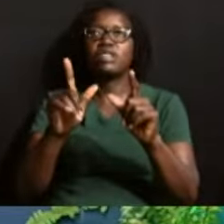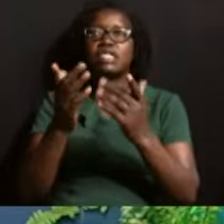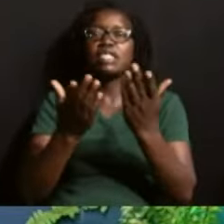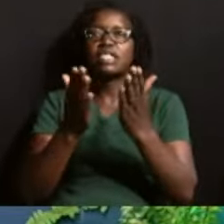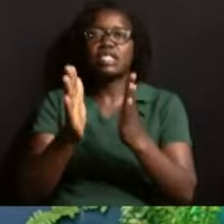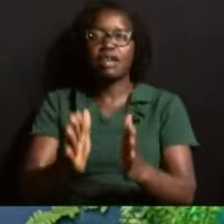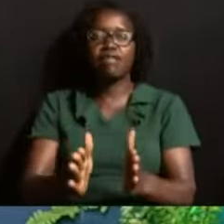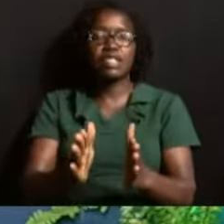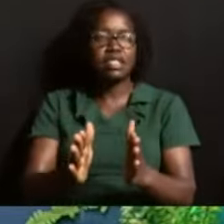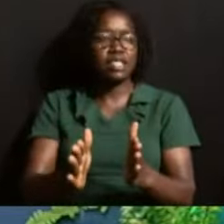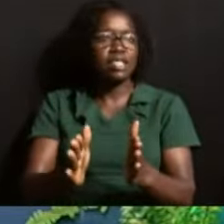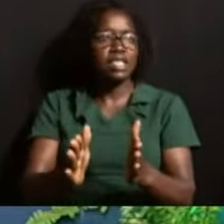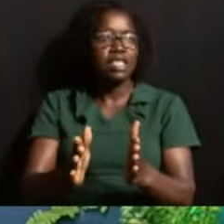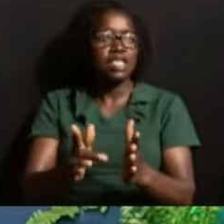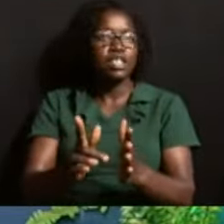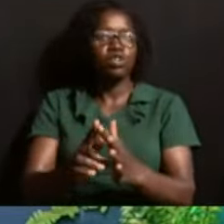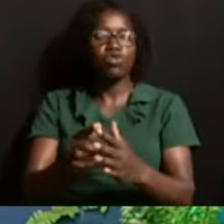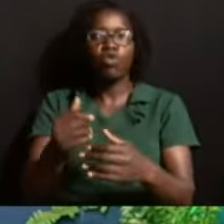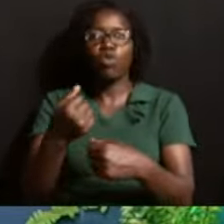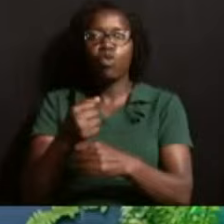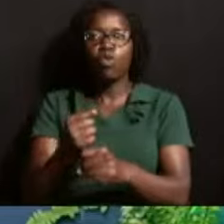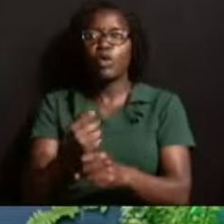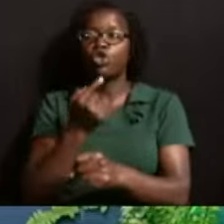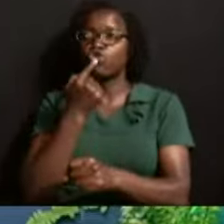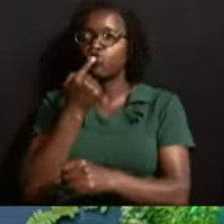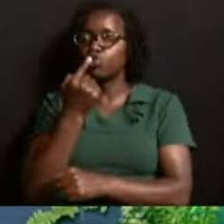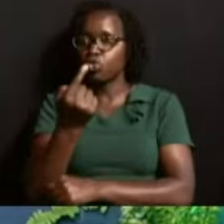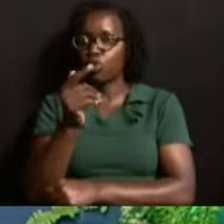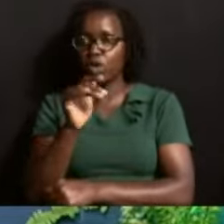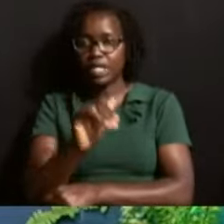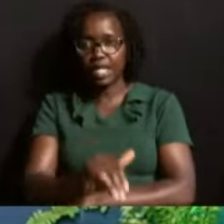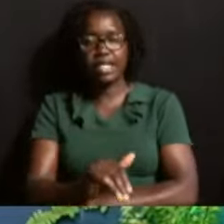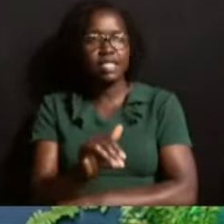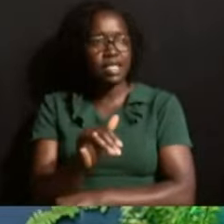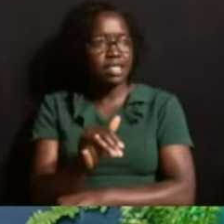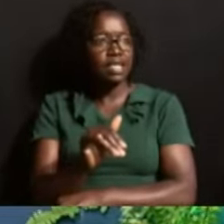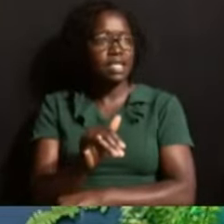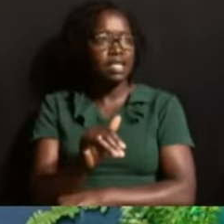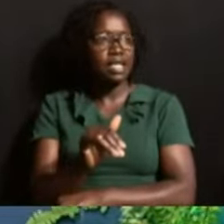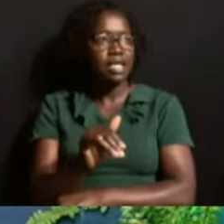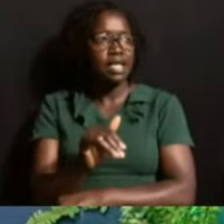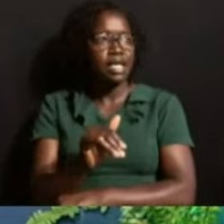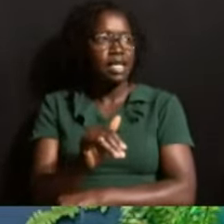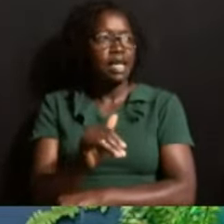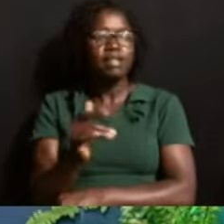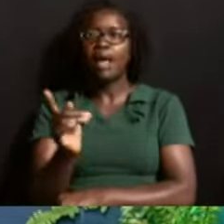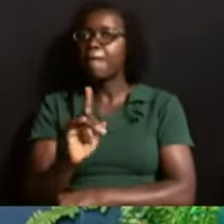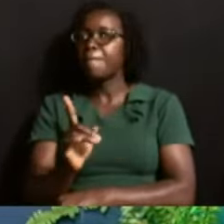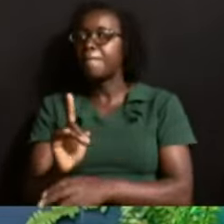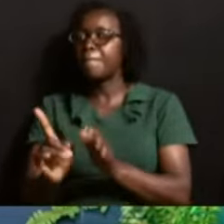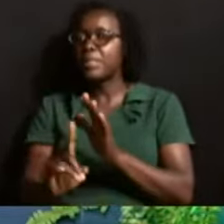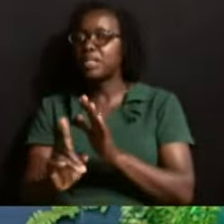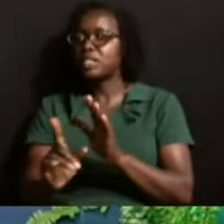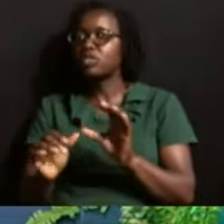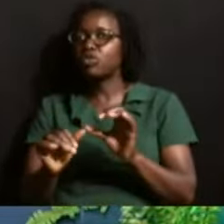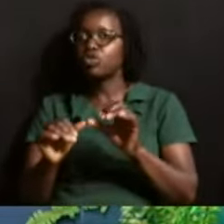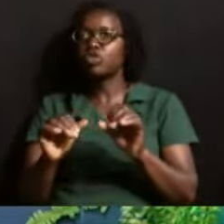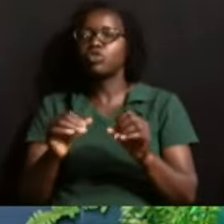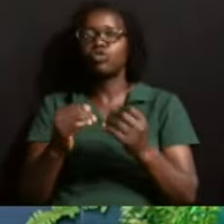to make sure that their ministries continue to